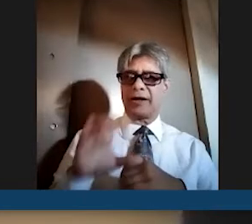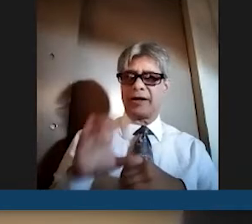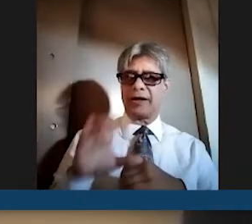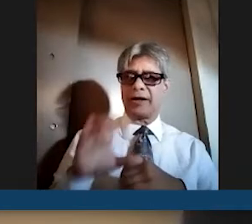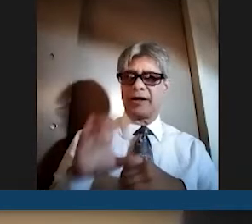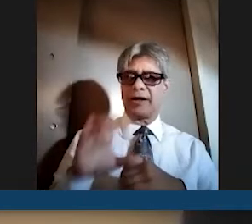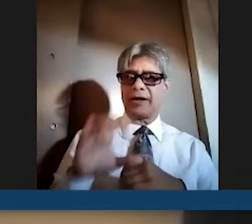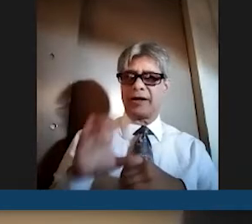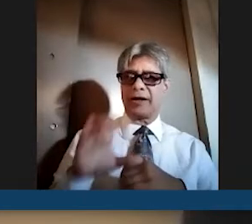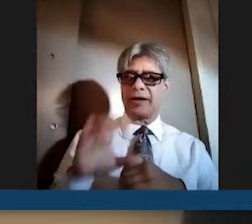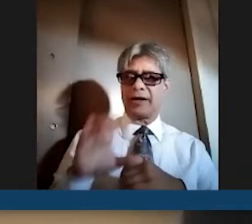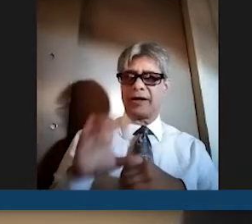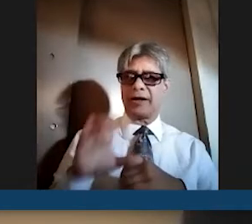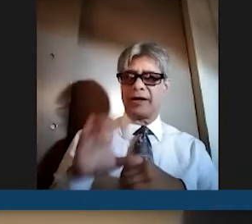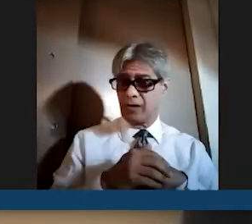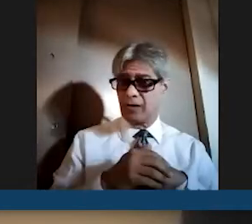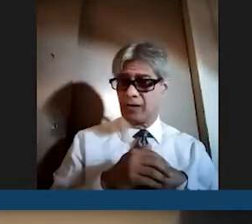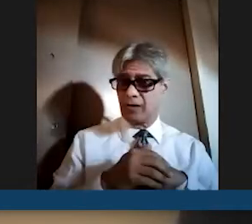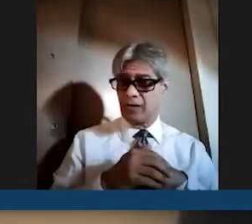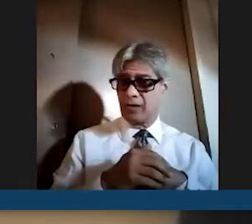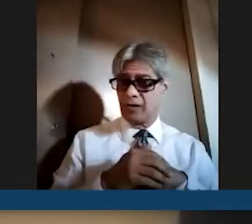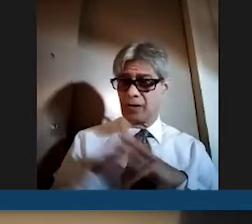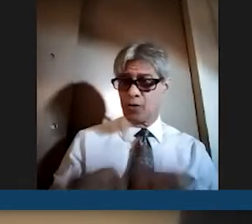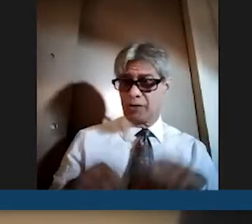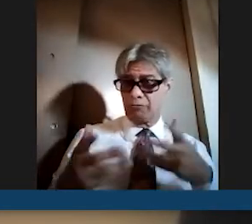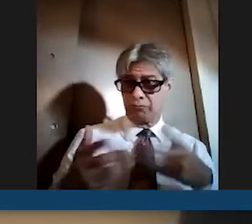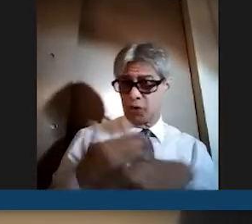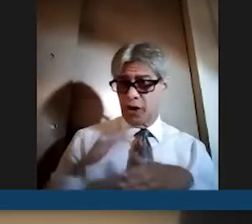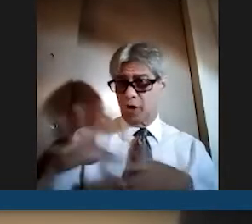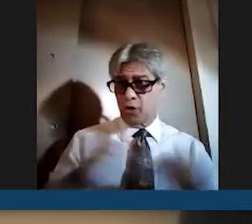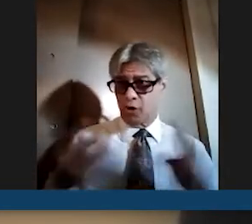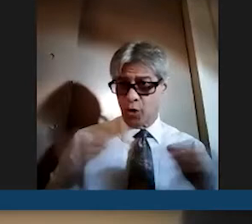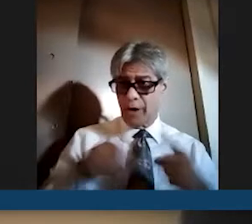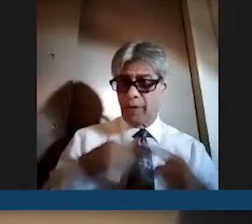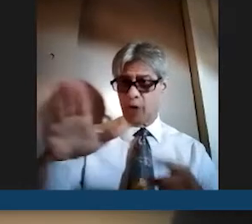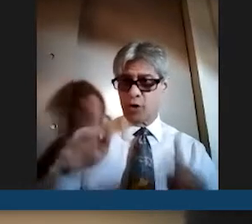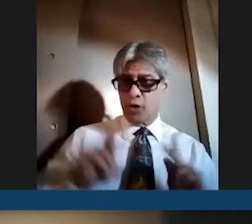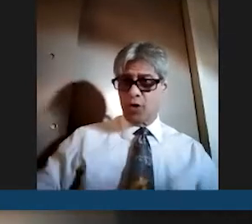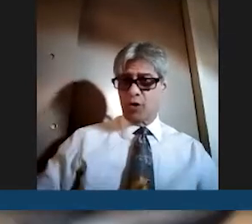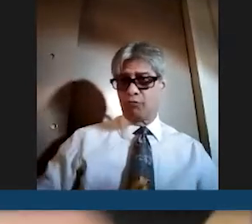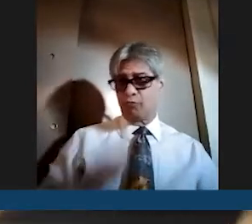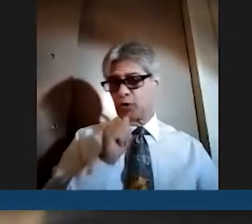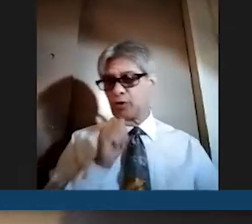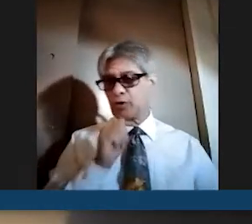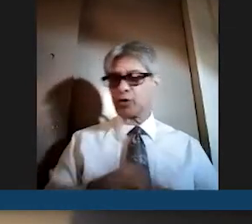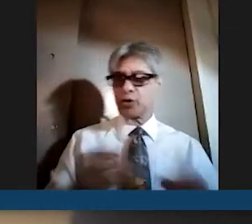your story with us as well about your personal story and why you got involved in community